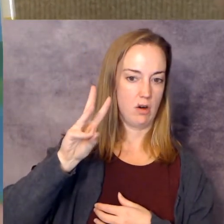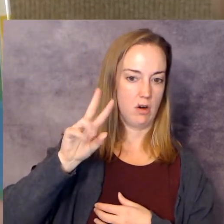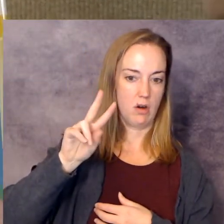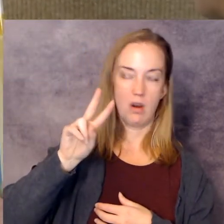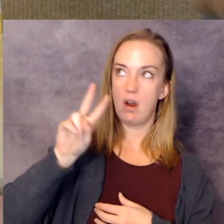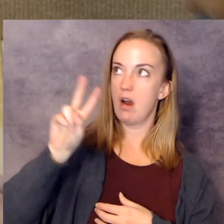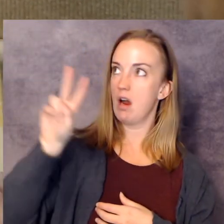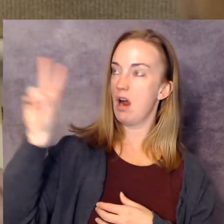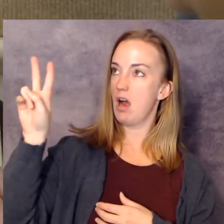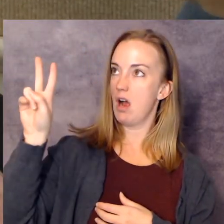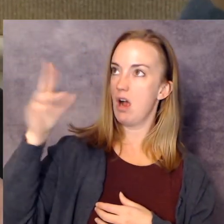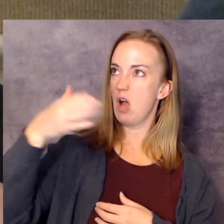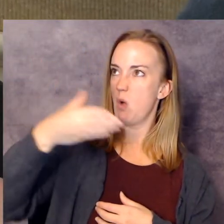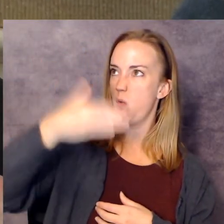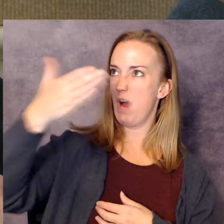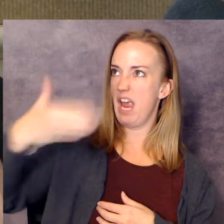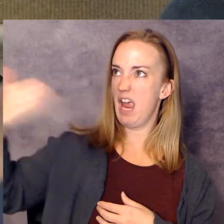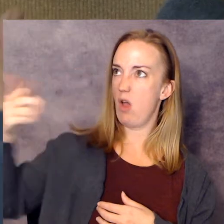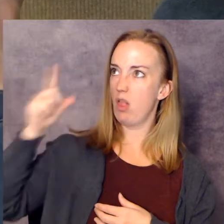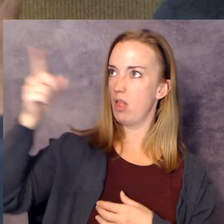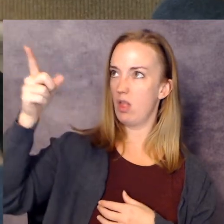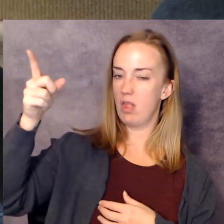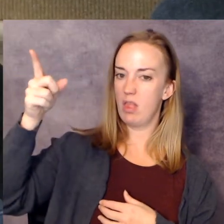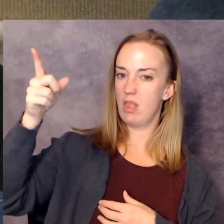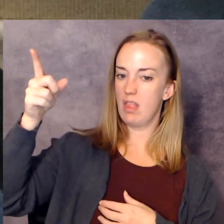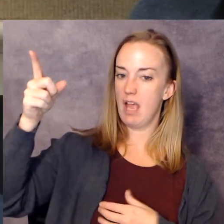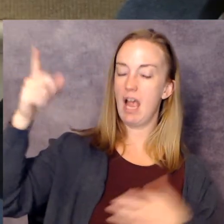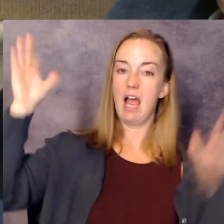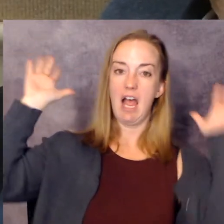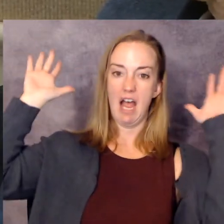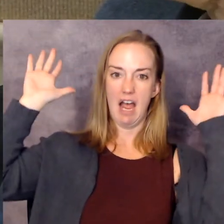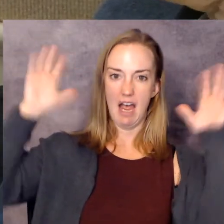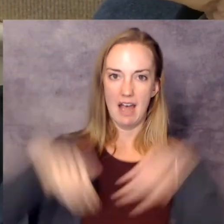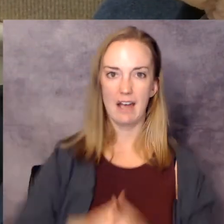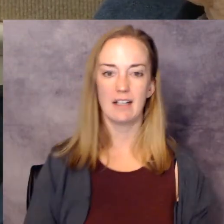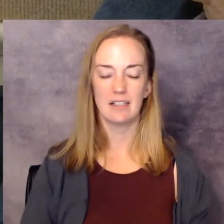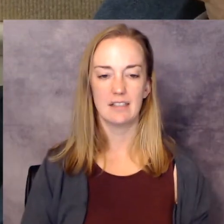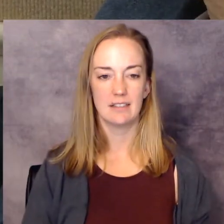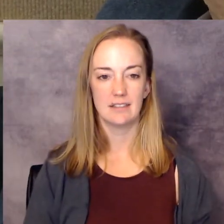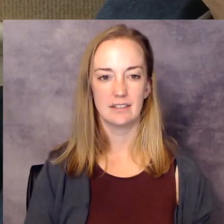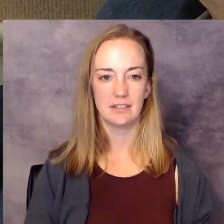He is in the shadow of a whale. Yikes!